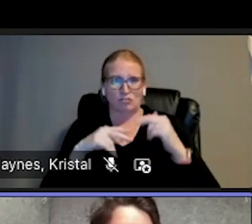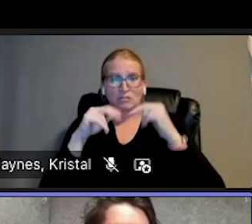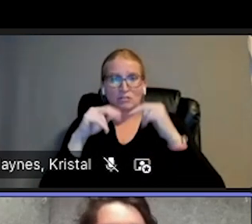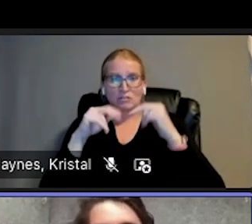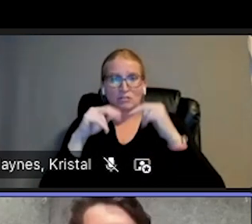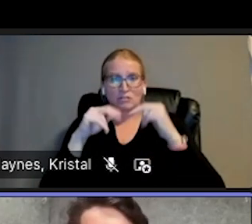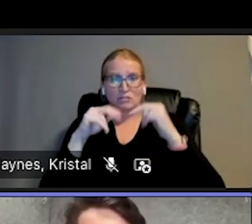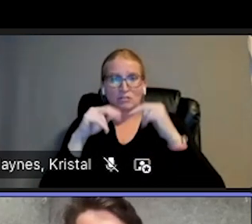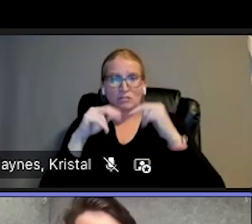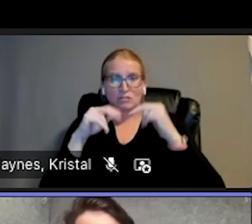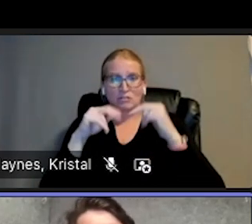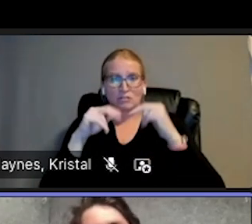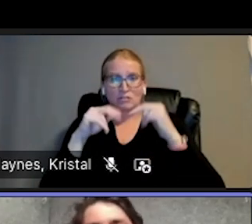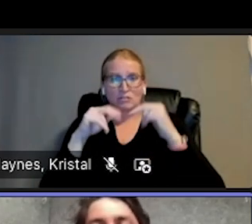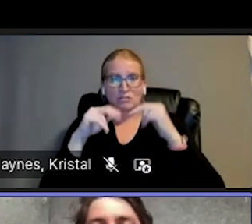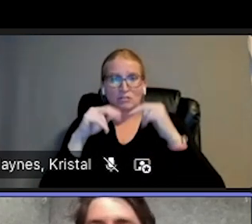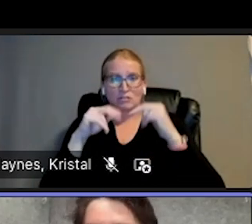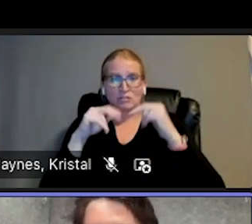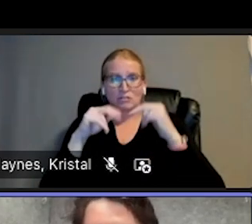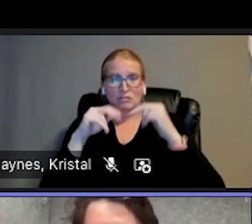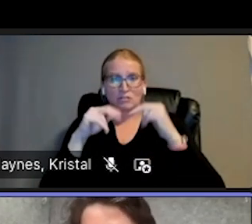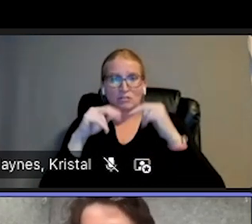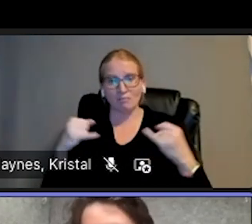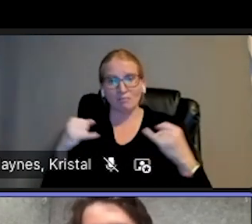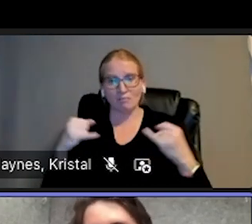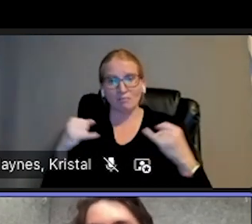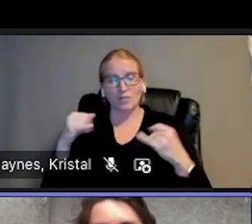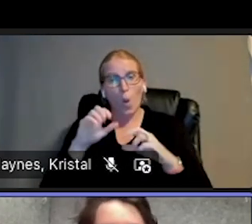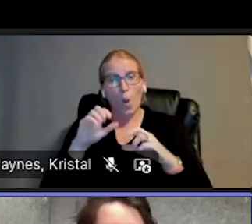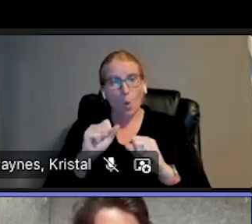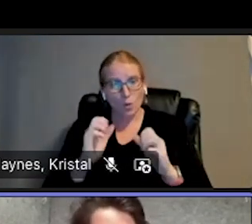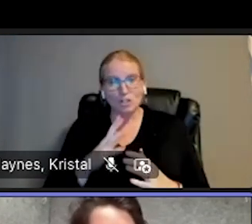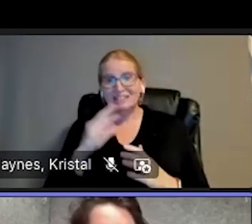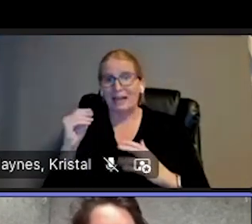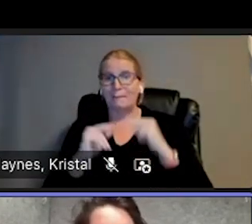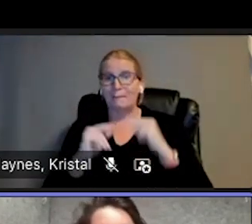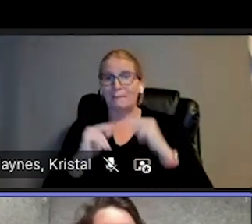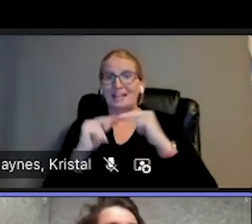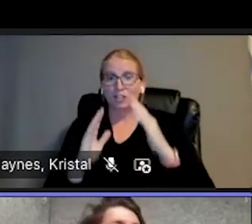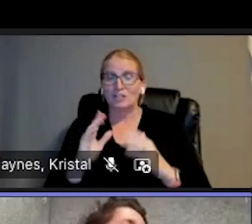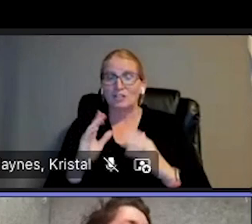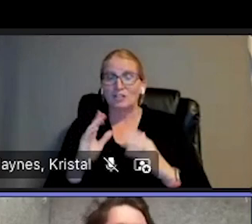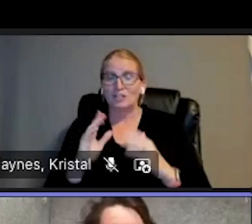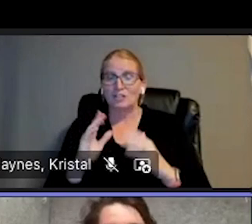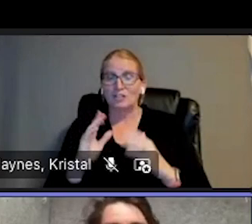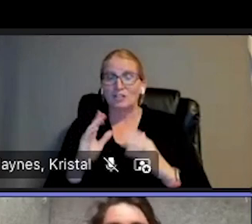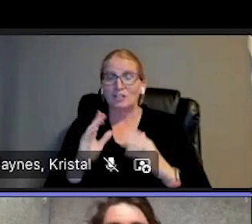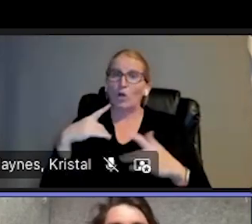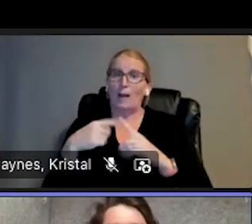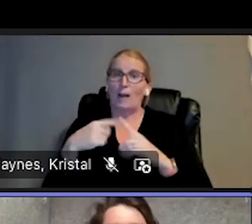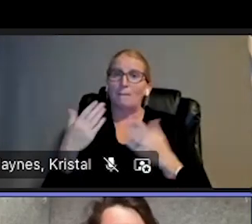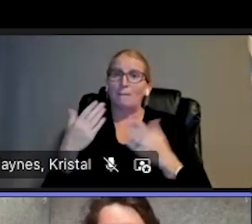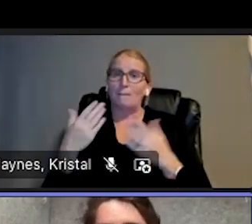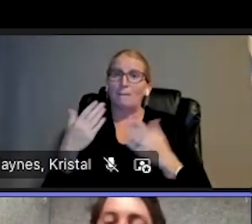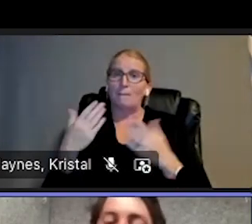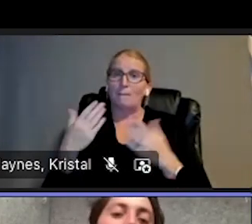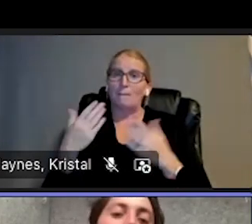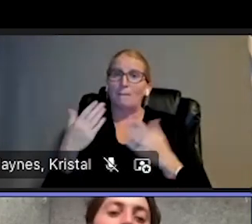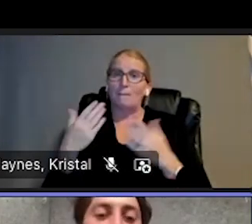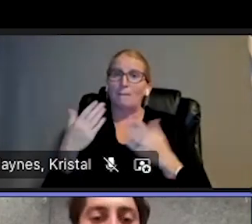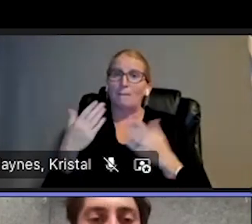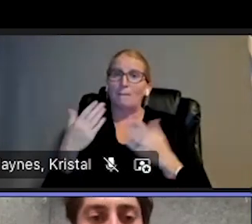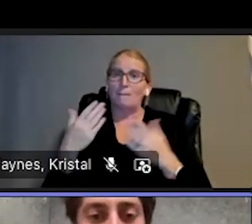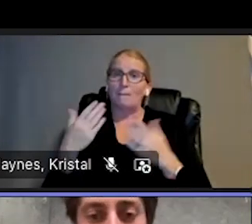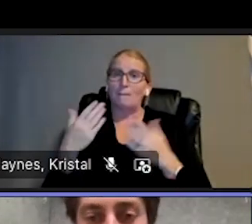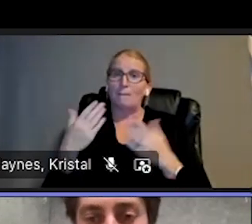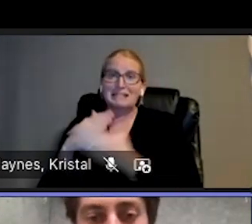concerned about the potential need to bury portions of their network within the next 10 to 15 years as part of utility hardening processes